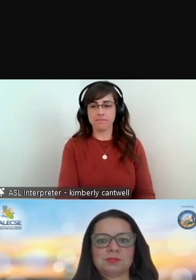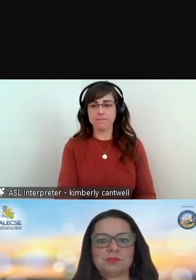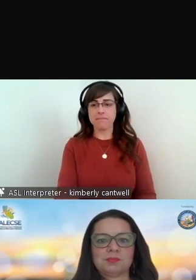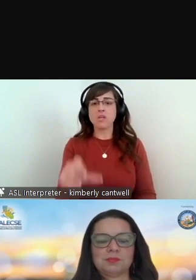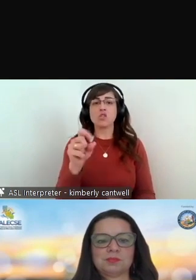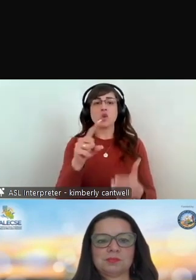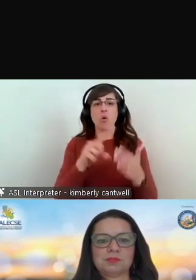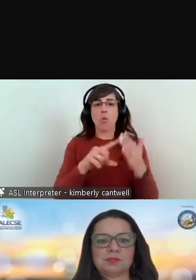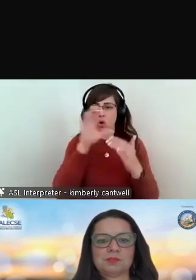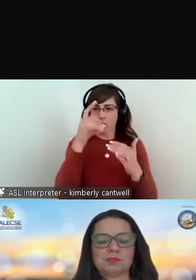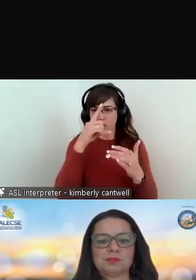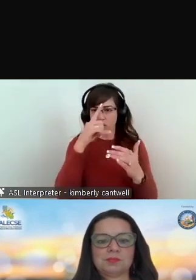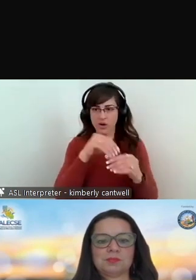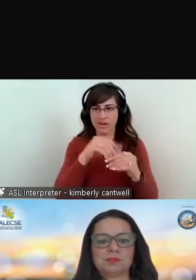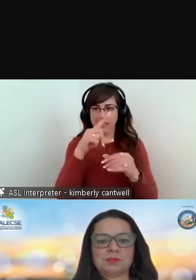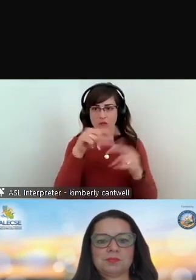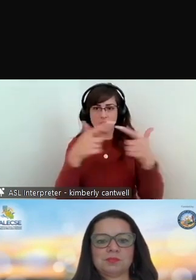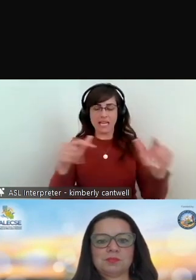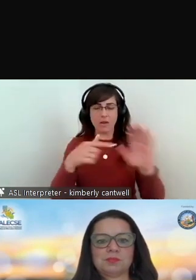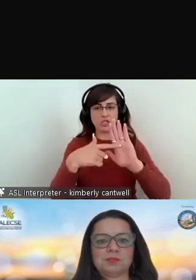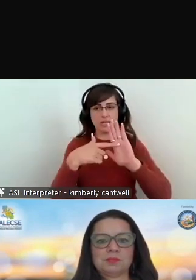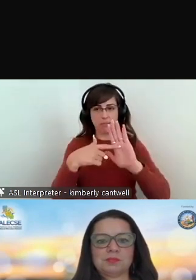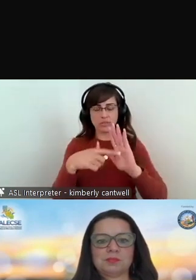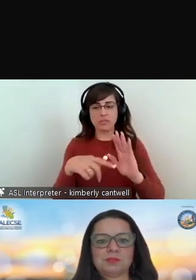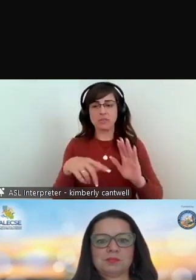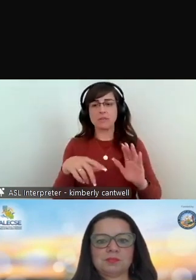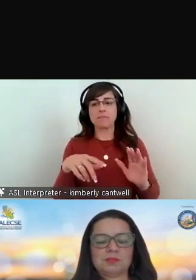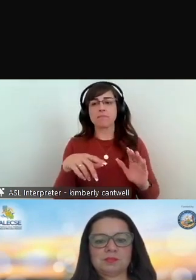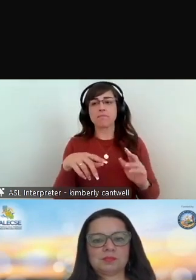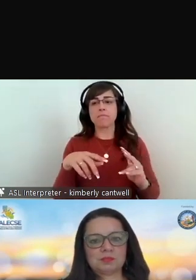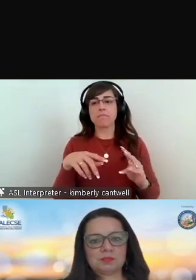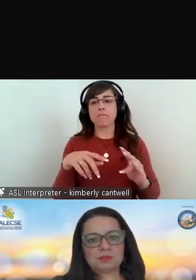So what are we looking for in those language samples?